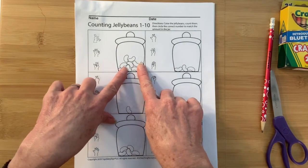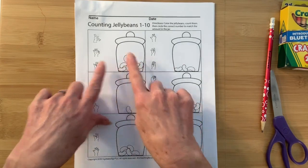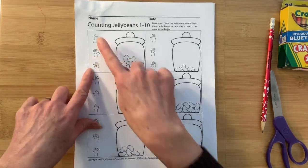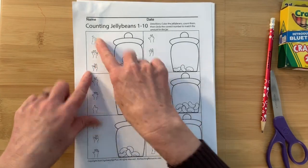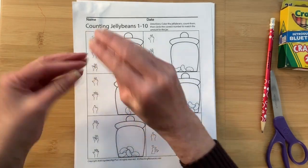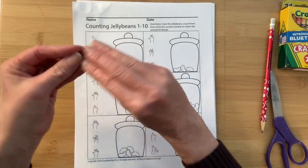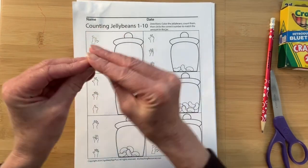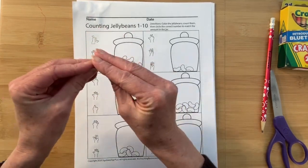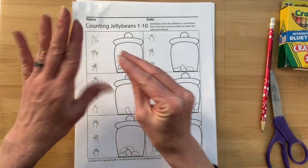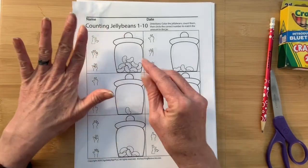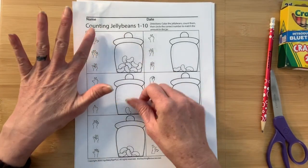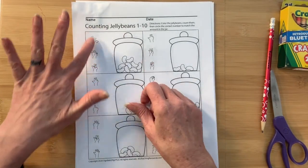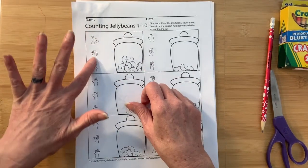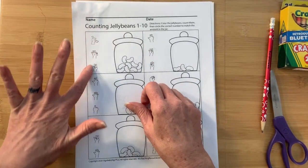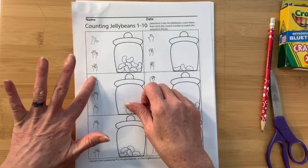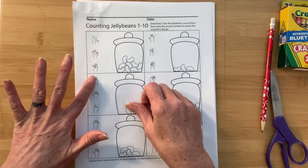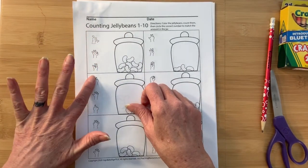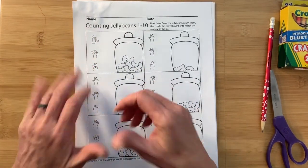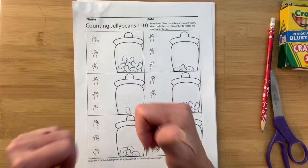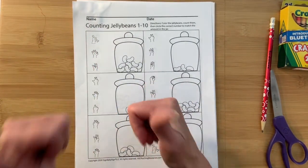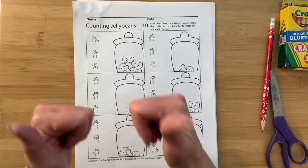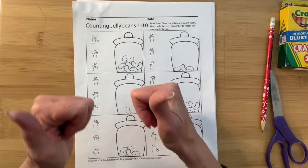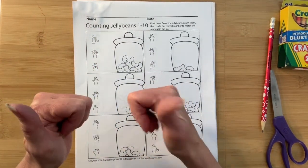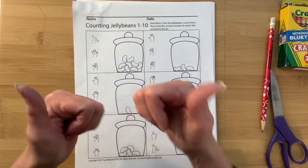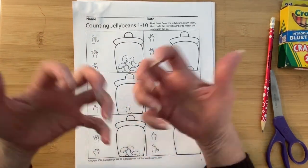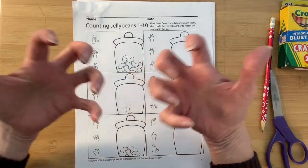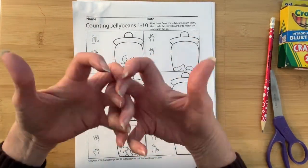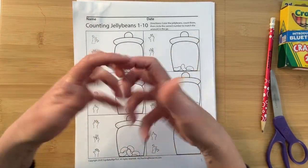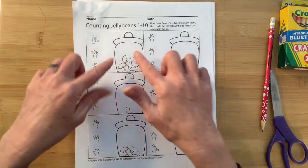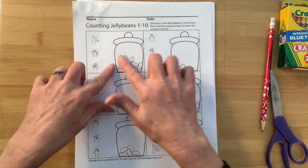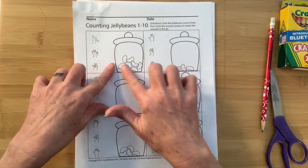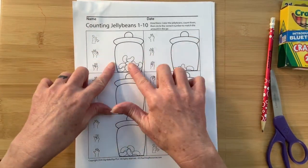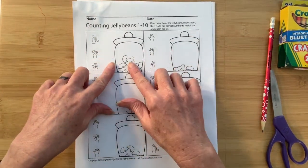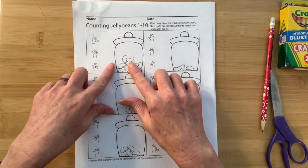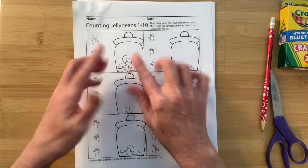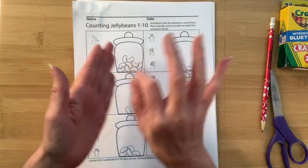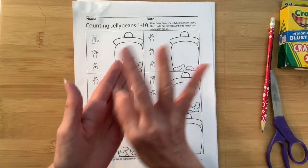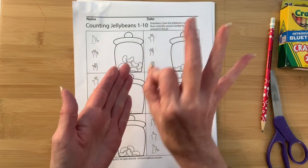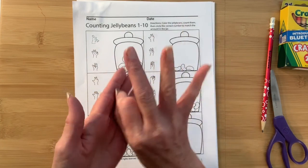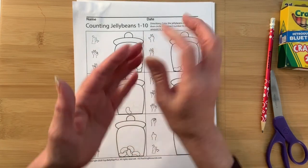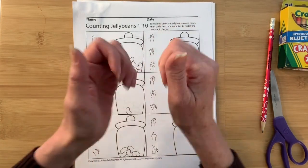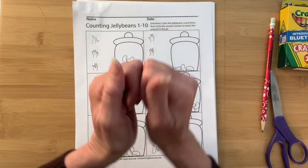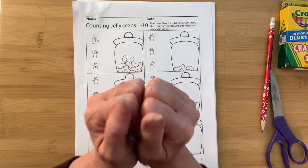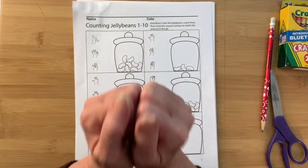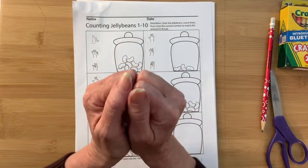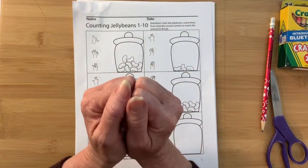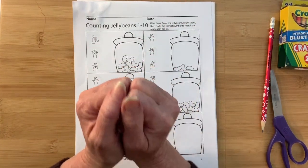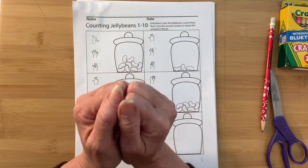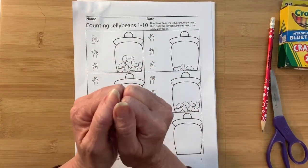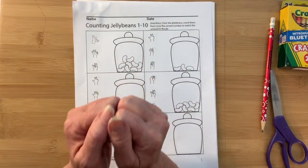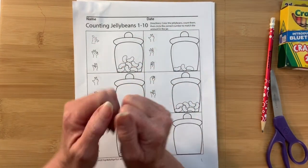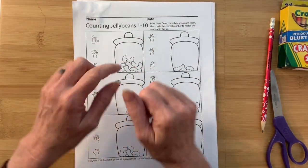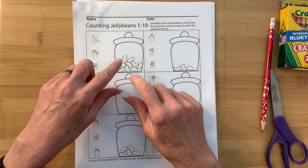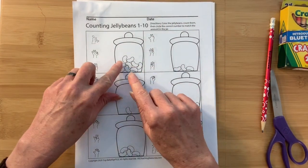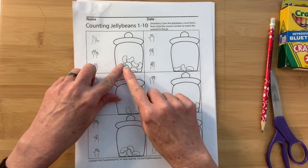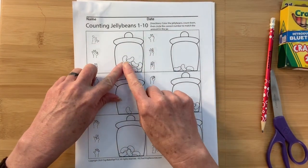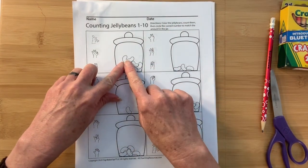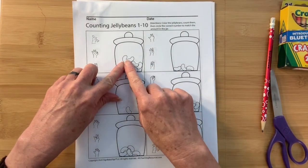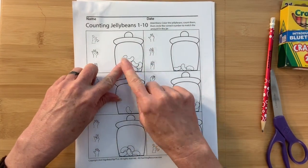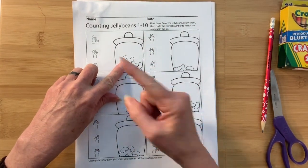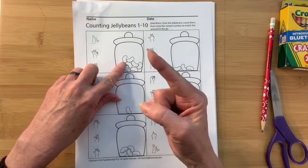beans, and we have the numbers right here. We got to figure out which one will match. So let's count. Let's do the first one